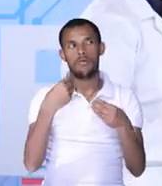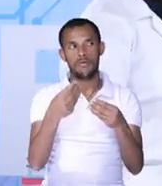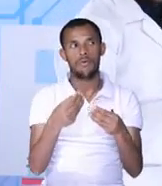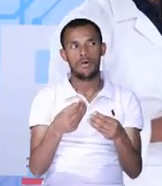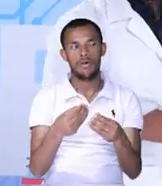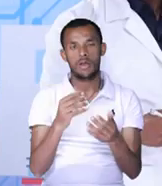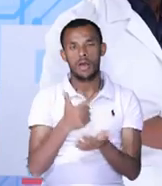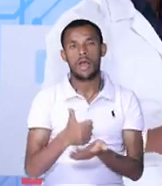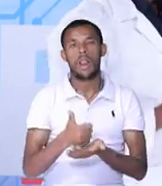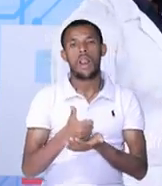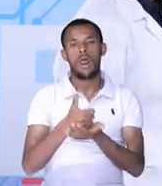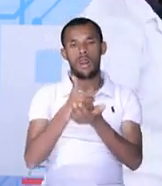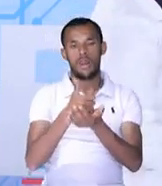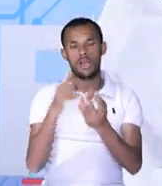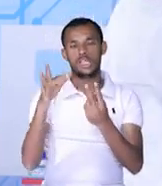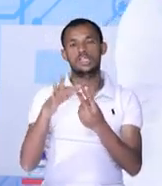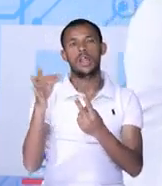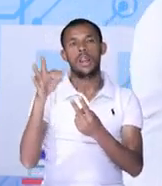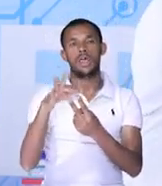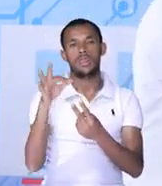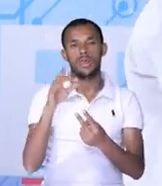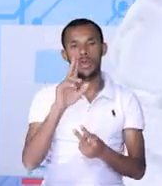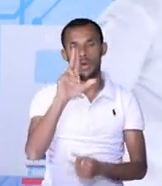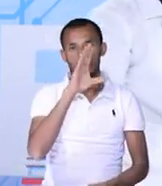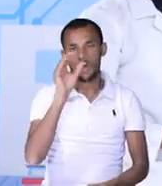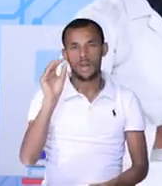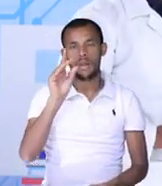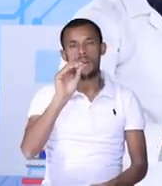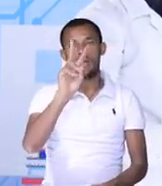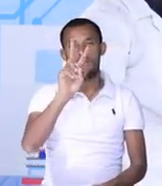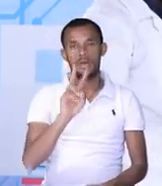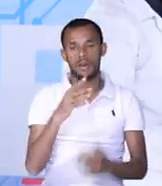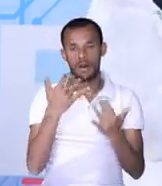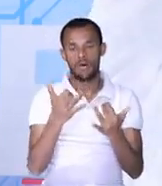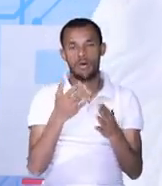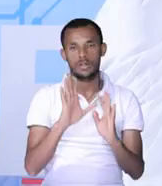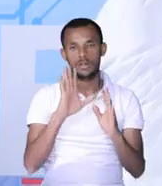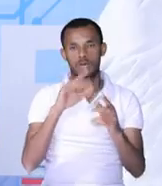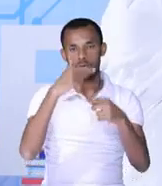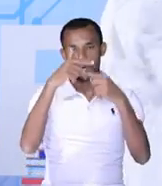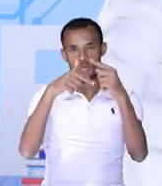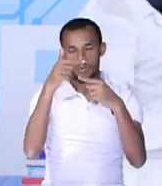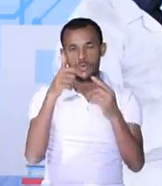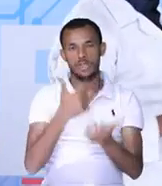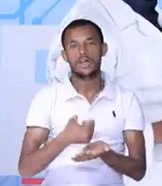a guideline in selecting u and dv. Now let's go to the